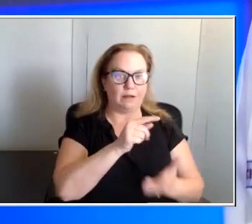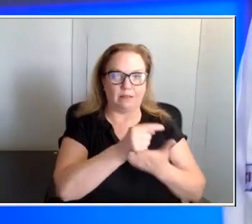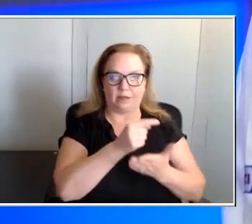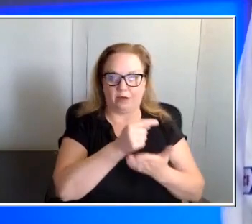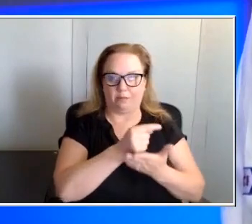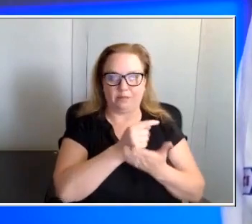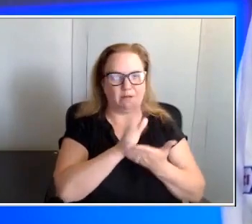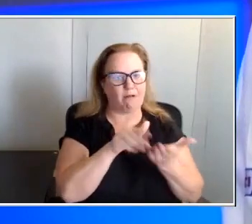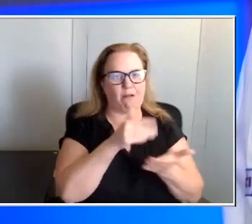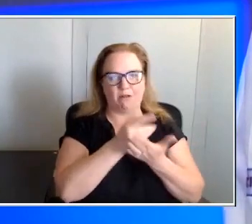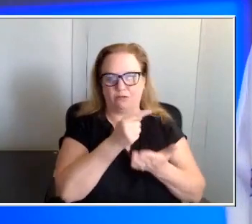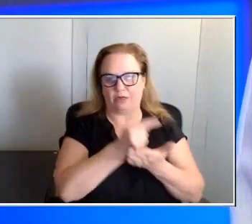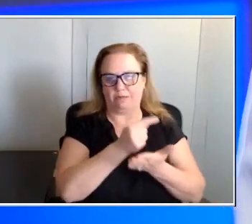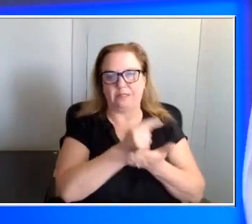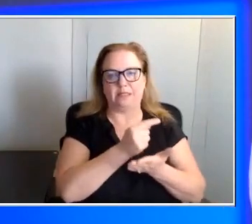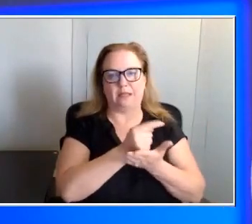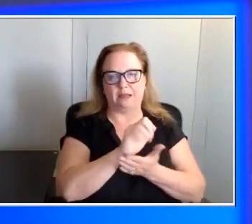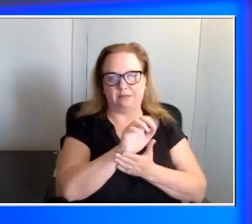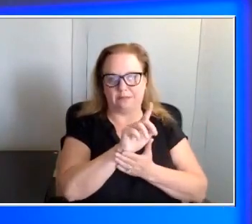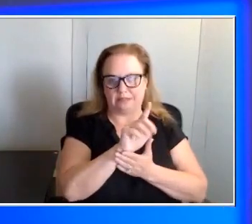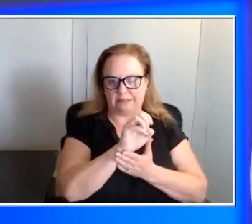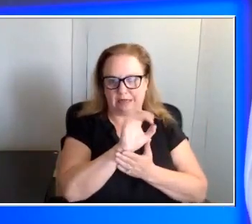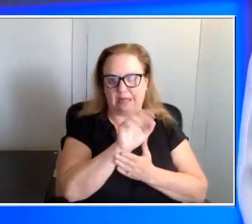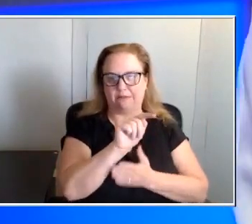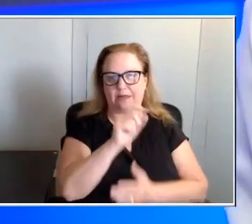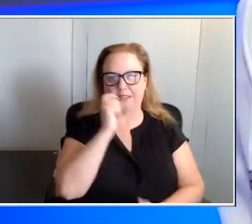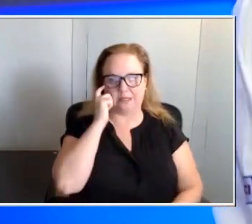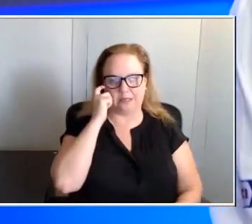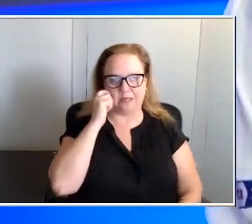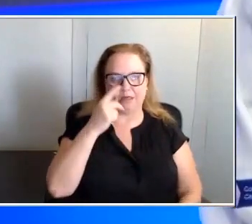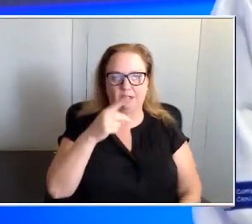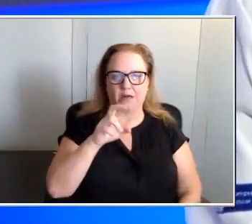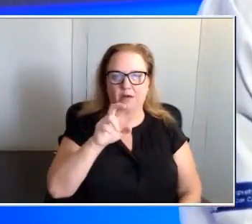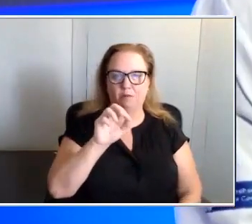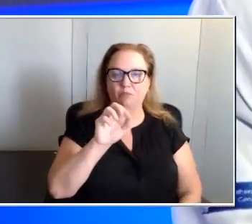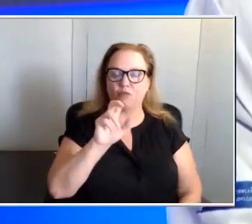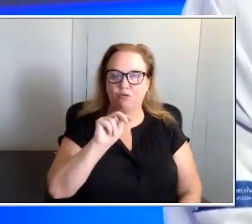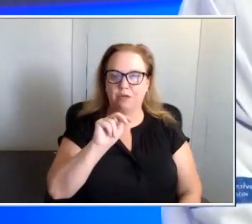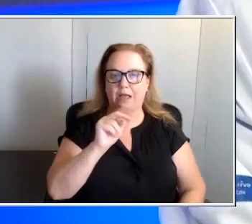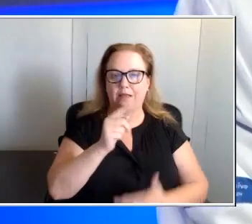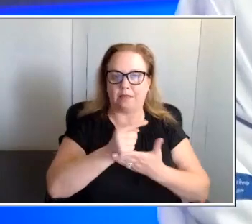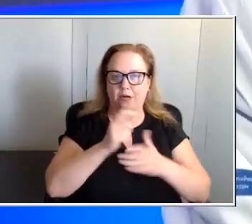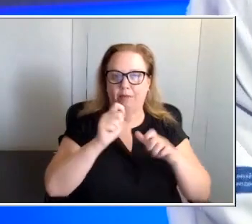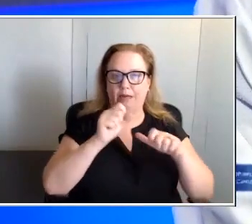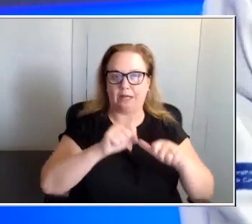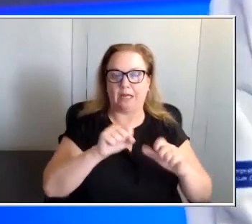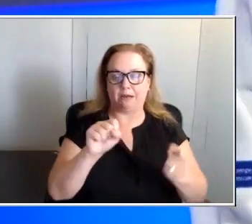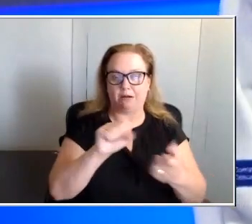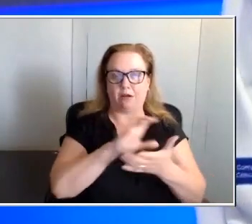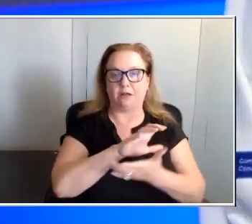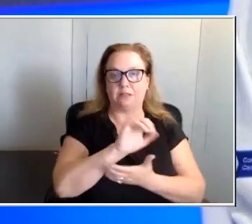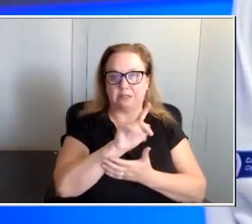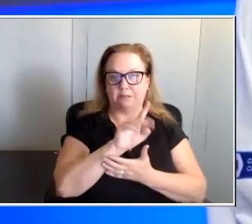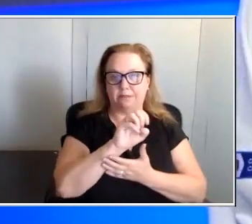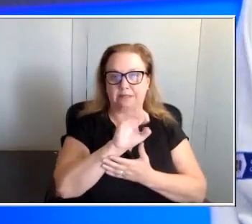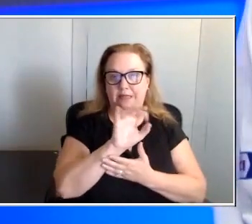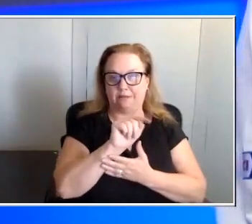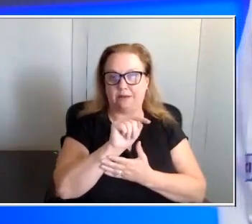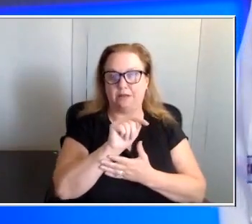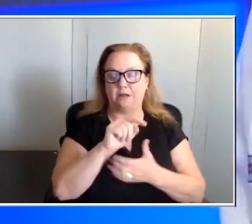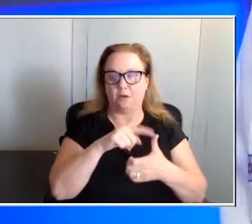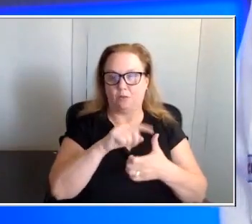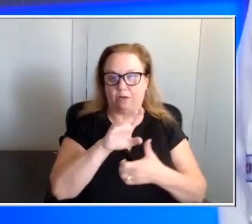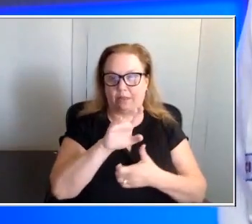for prostate cancer have side effects. Proton therapy can cause some side effects related to bladder, so